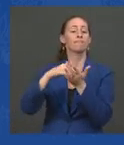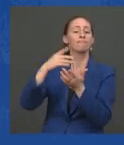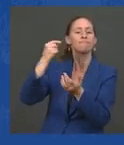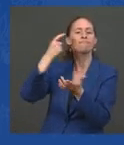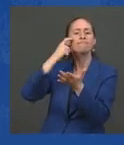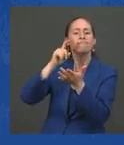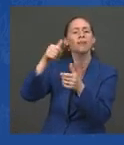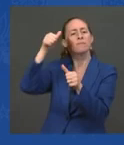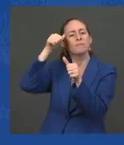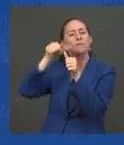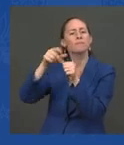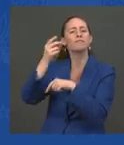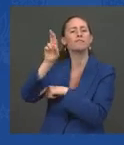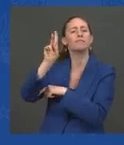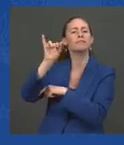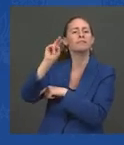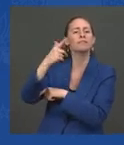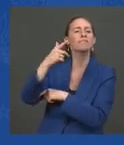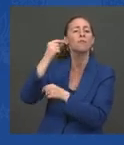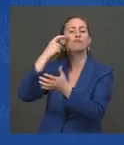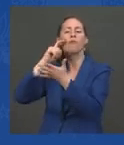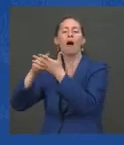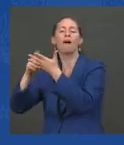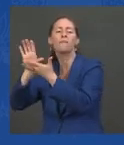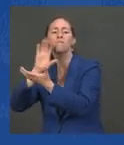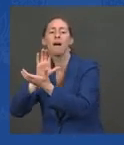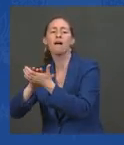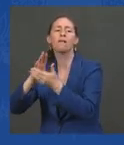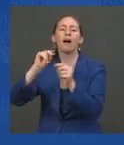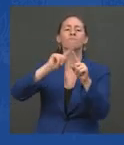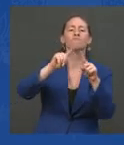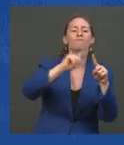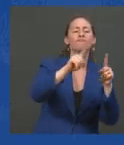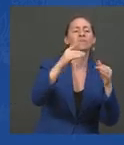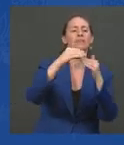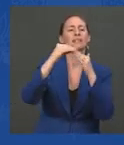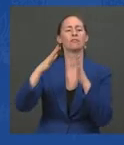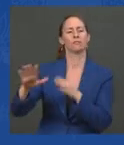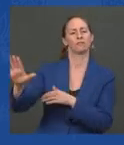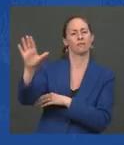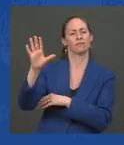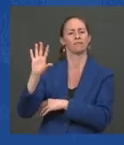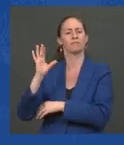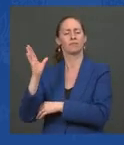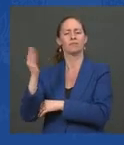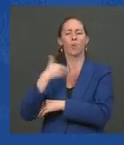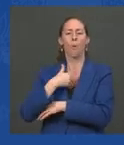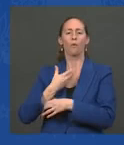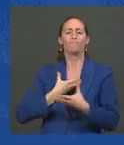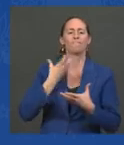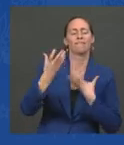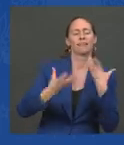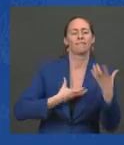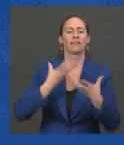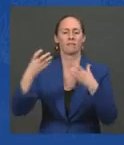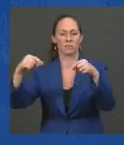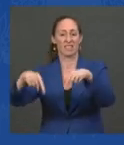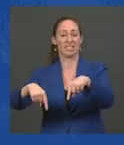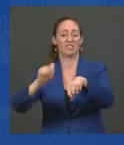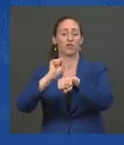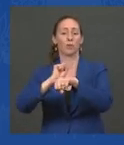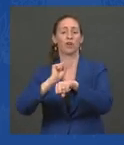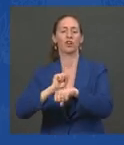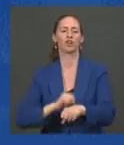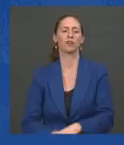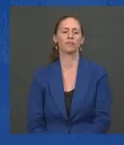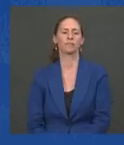unknown who gave their whole souls to this work. The courage to confront wrong and to try to do right, the courage to